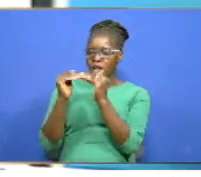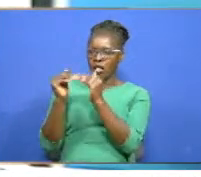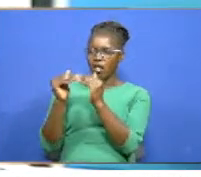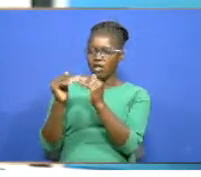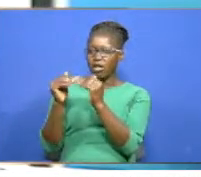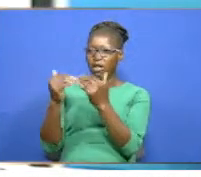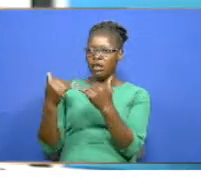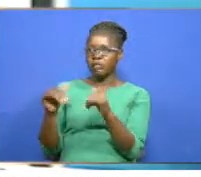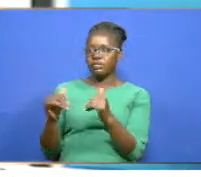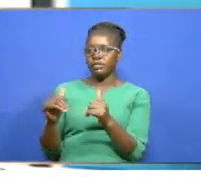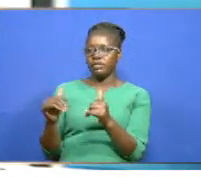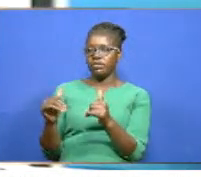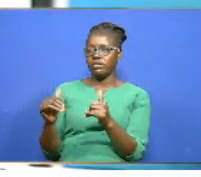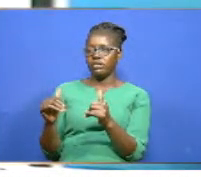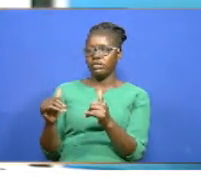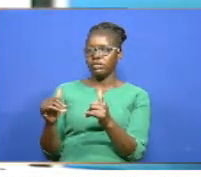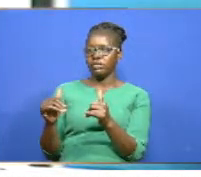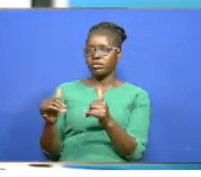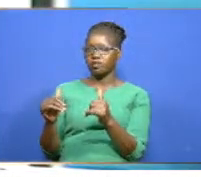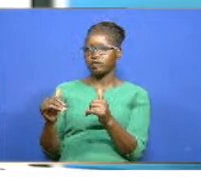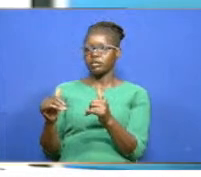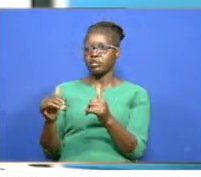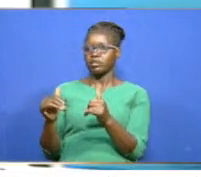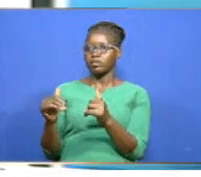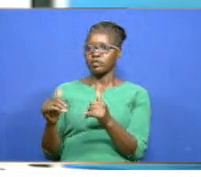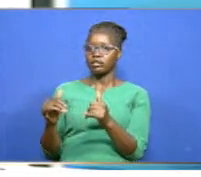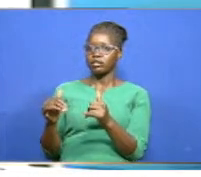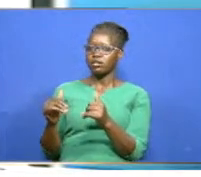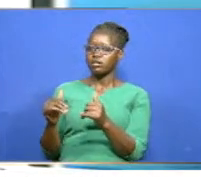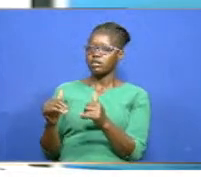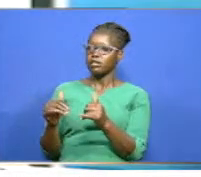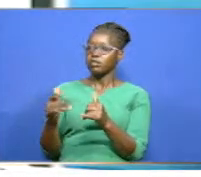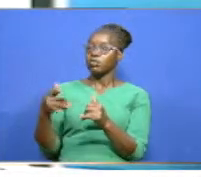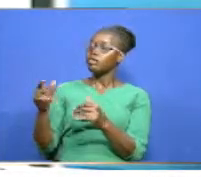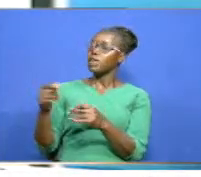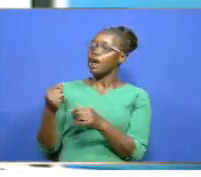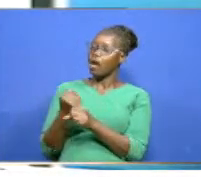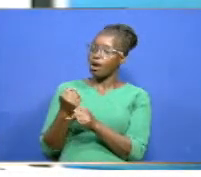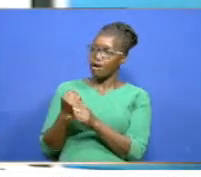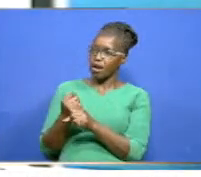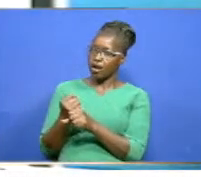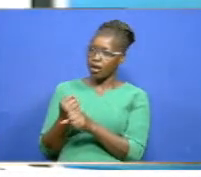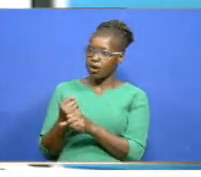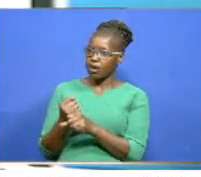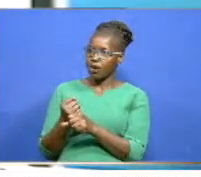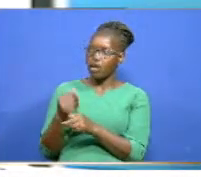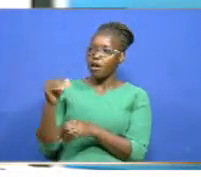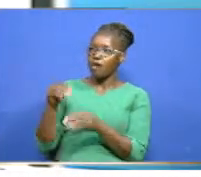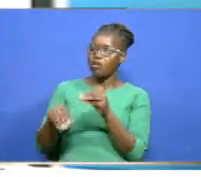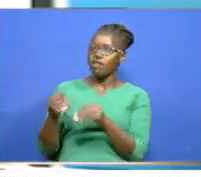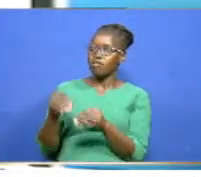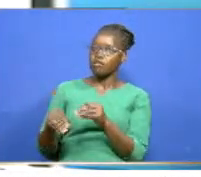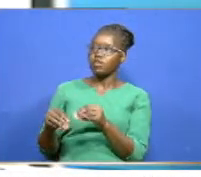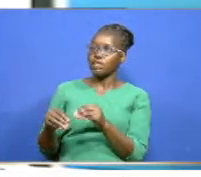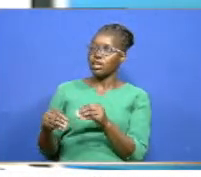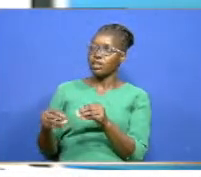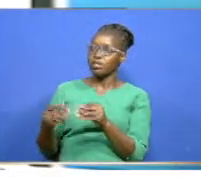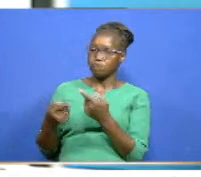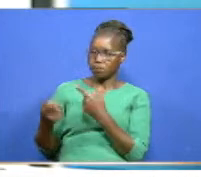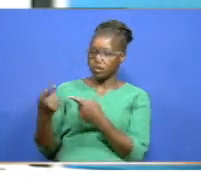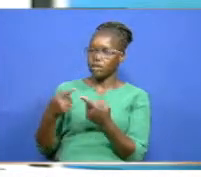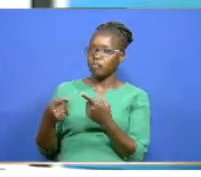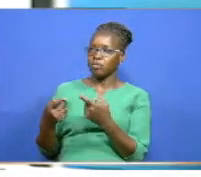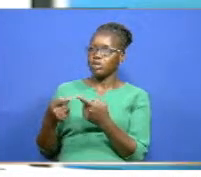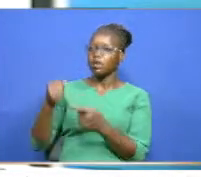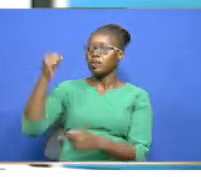parties to do their political game. In terms of the voter turnout, the